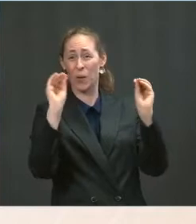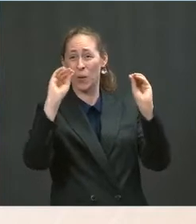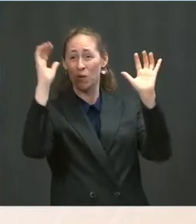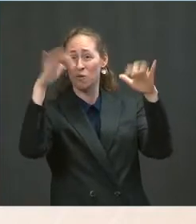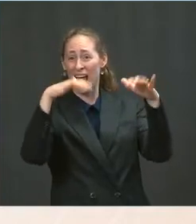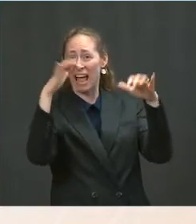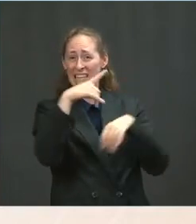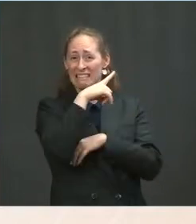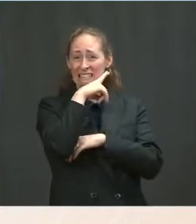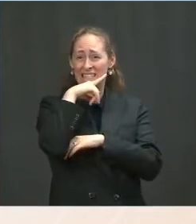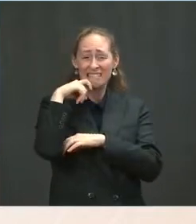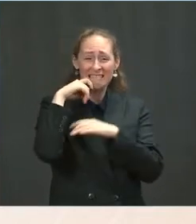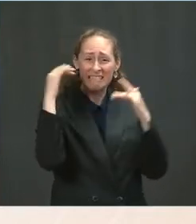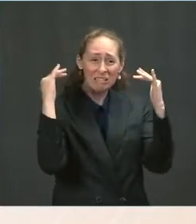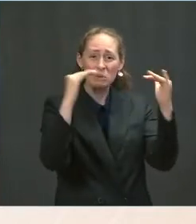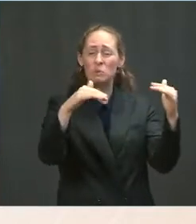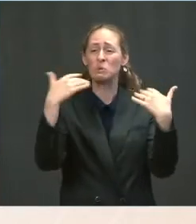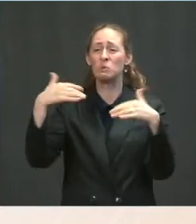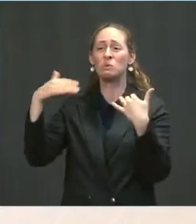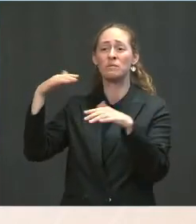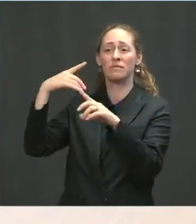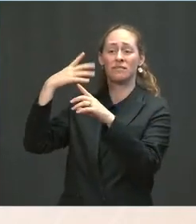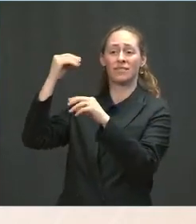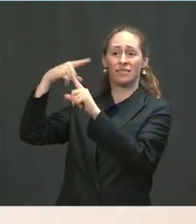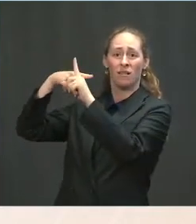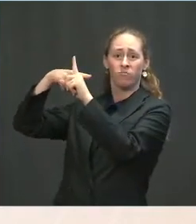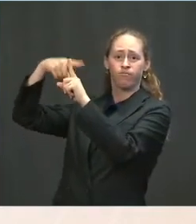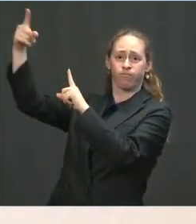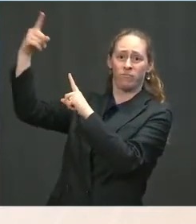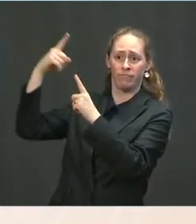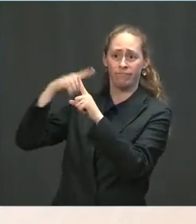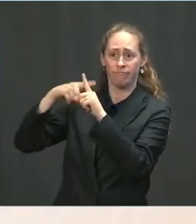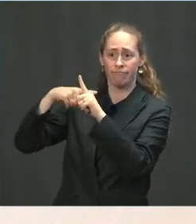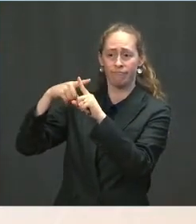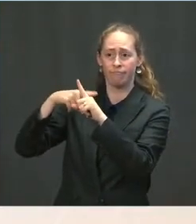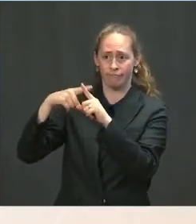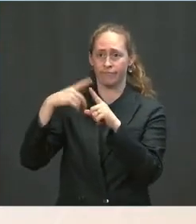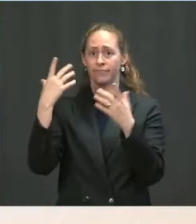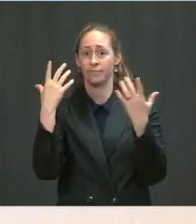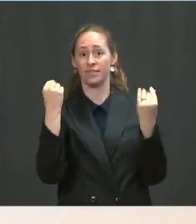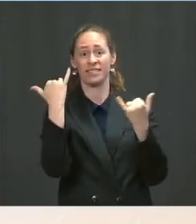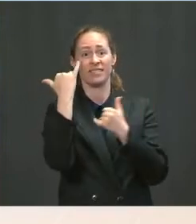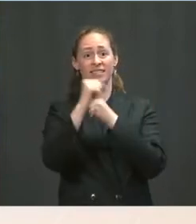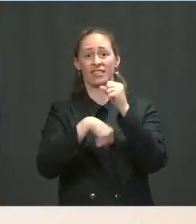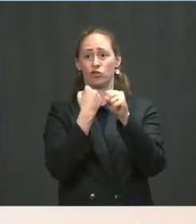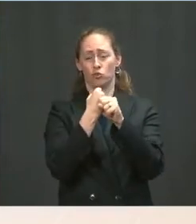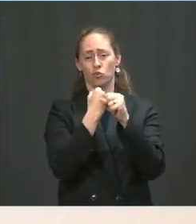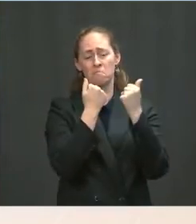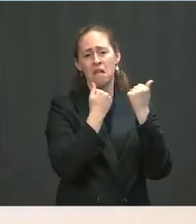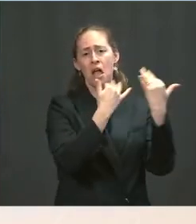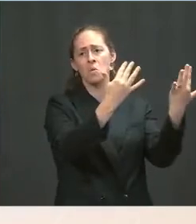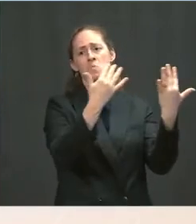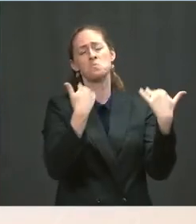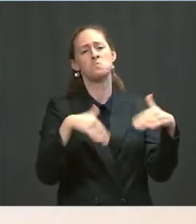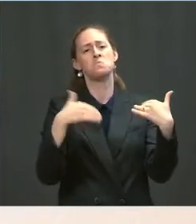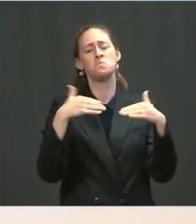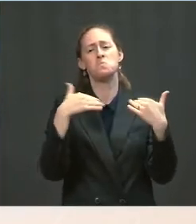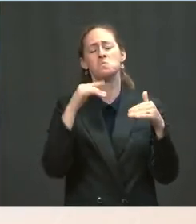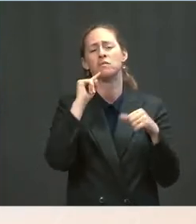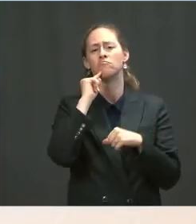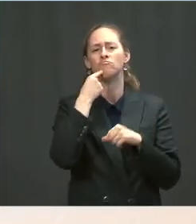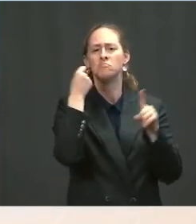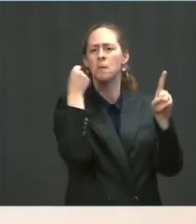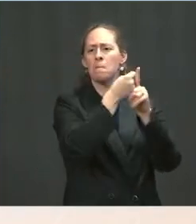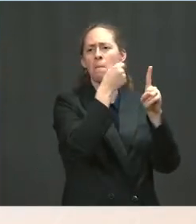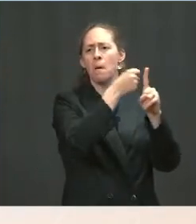forest management decisions, the 2021 wildfire season continues to outpace the devastating 2021 season